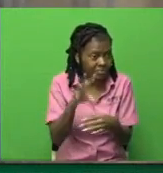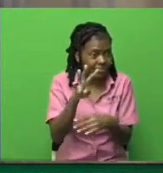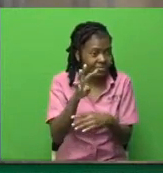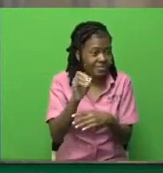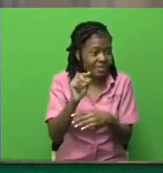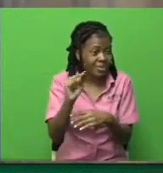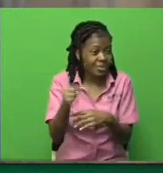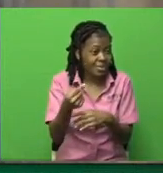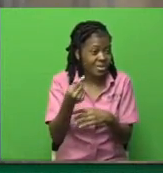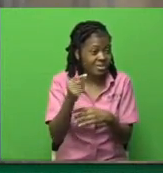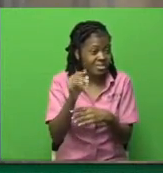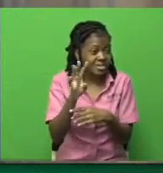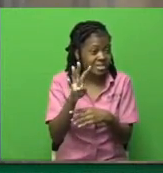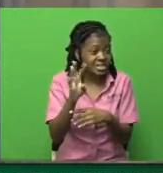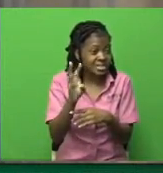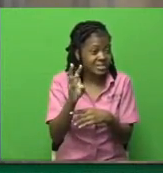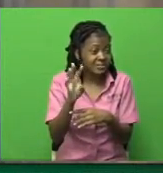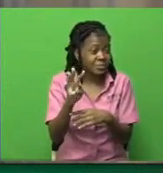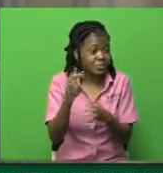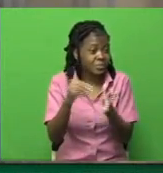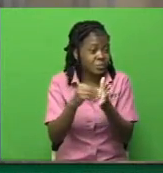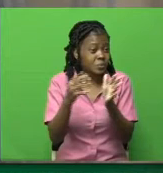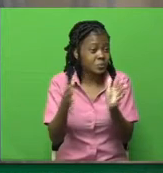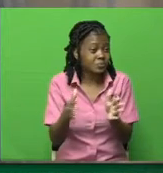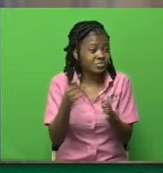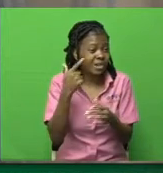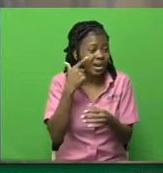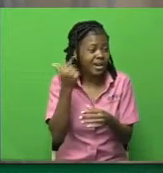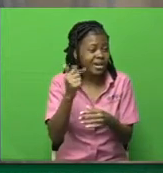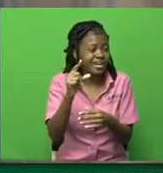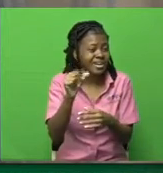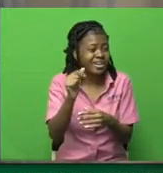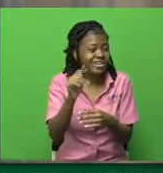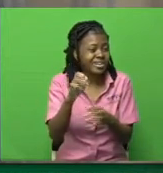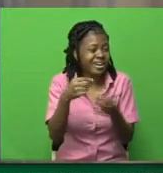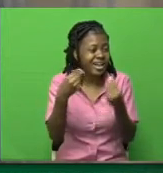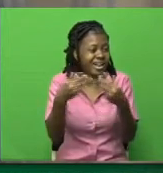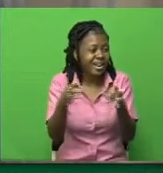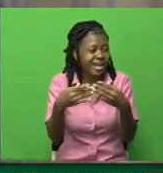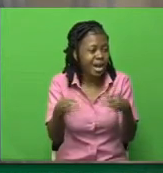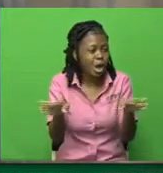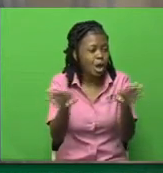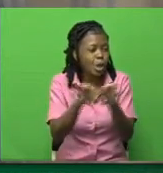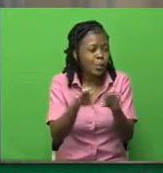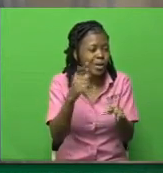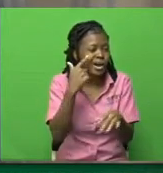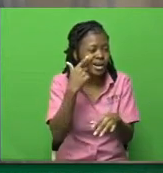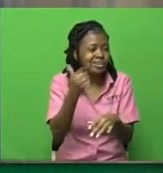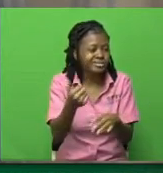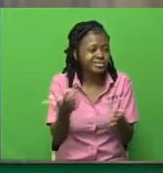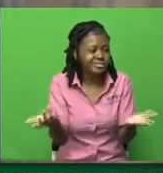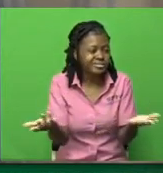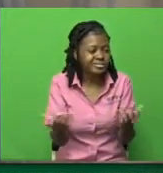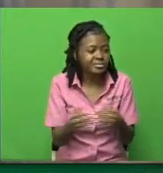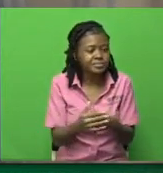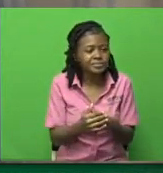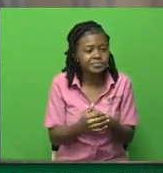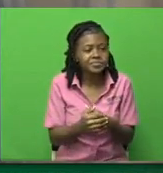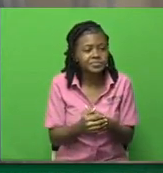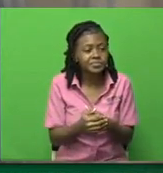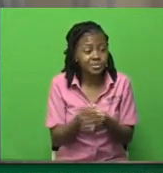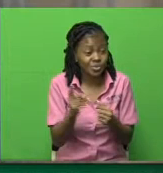four hundred and sixty four you've closed the gate on about 19 141 students and you wanted us to believe